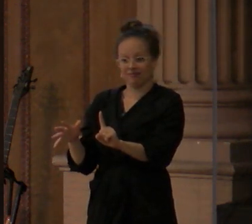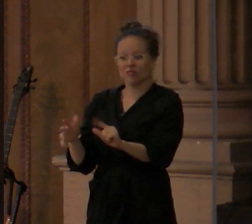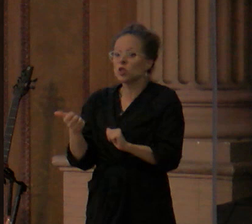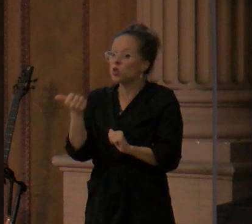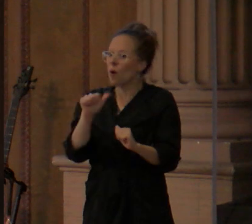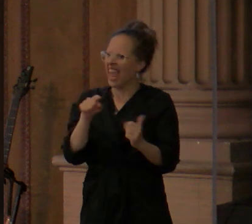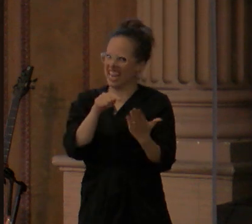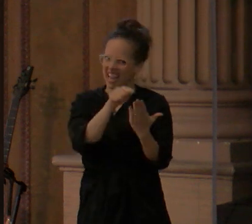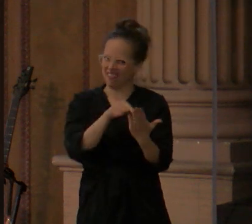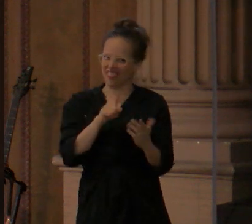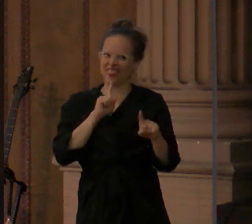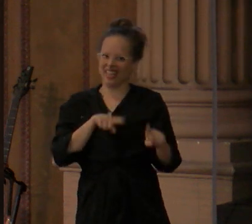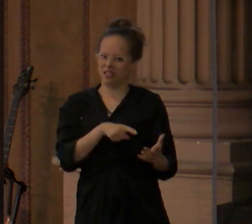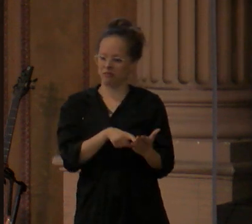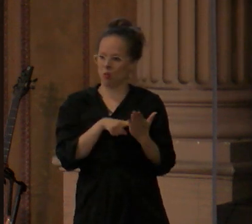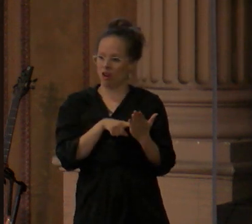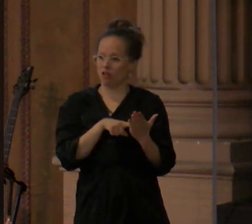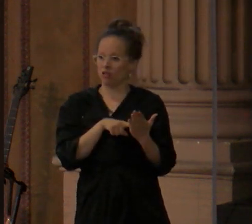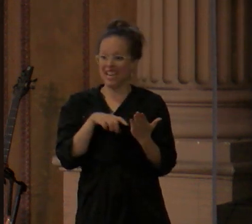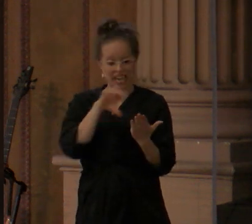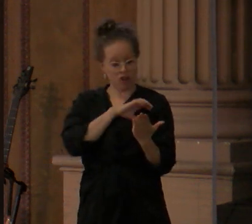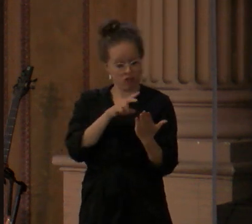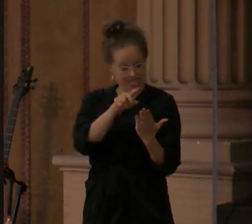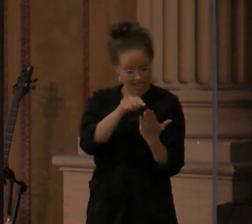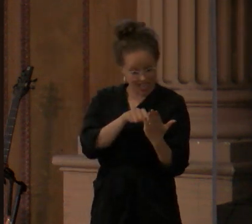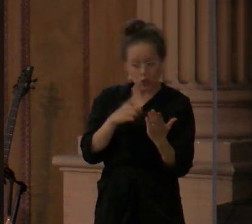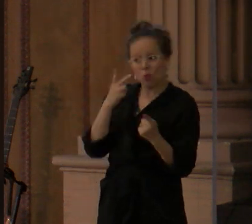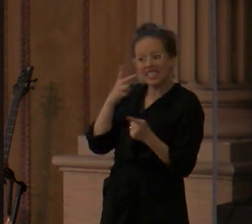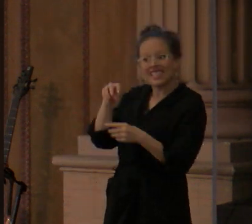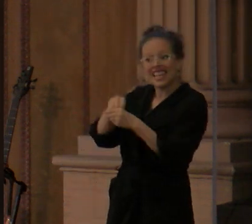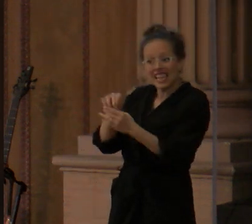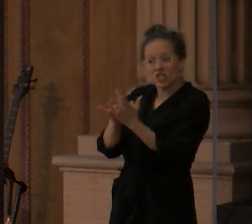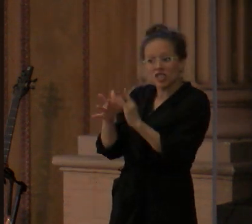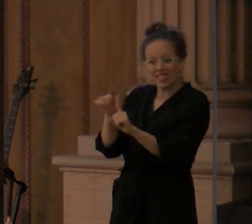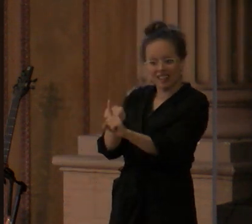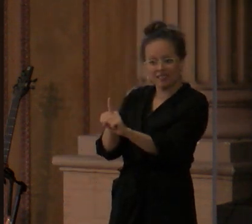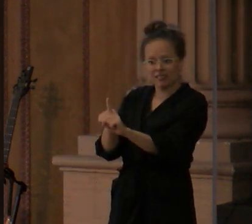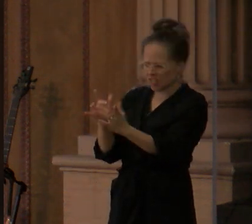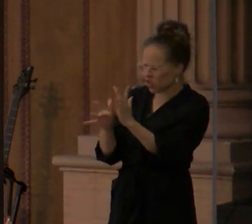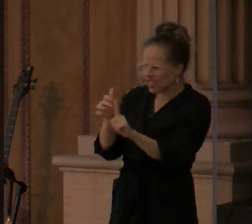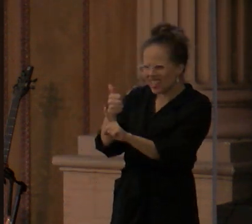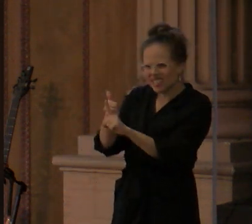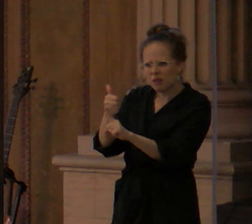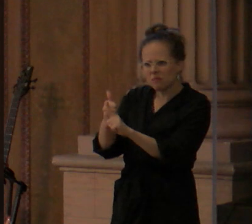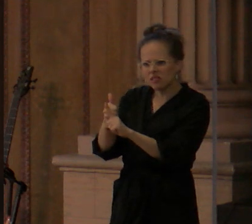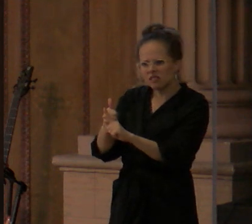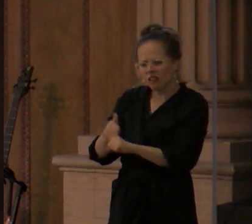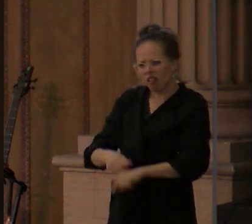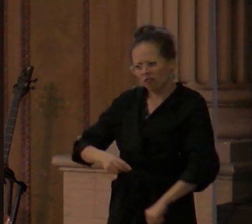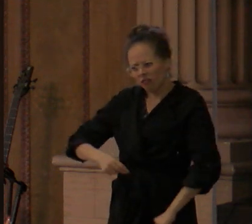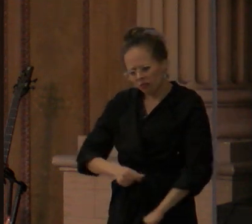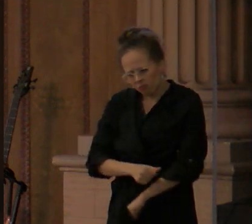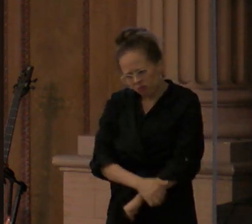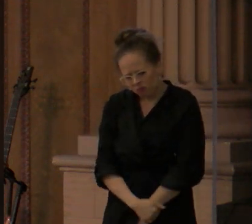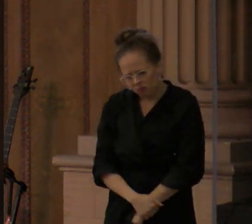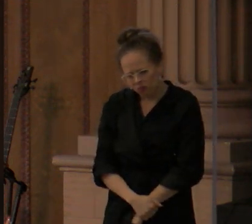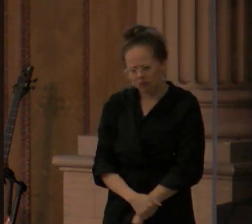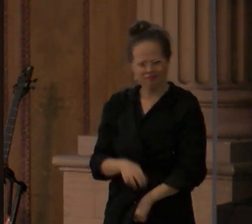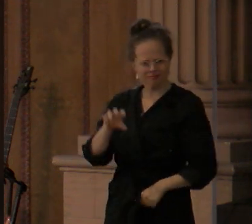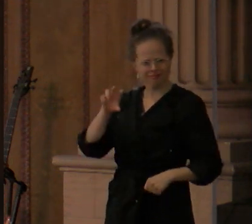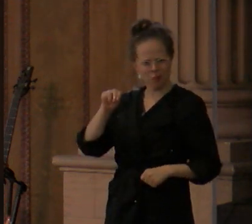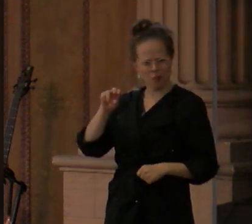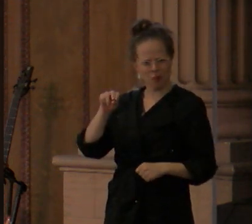And we don't see in Jesus beat down mopiness. We certainly see his sorrow at times,